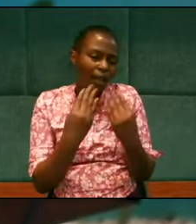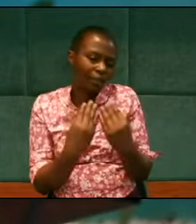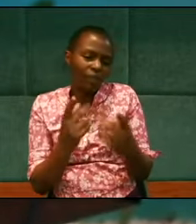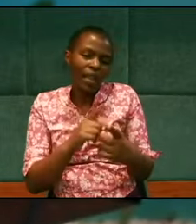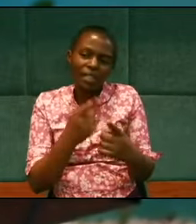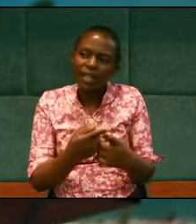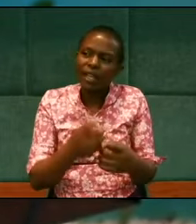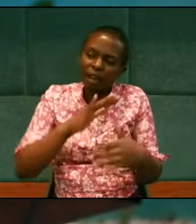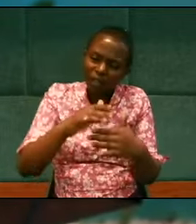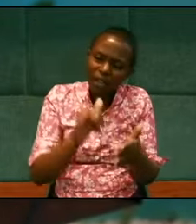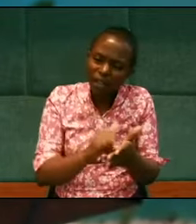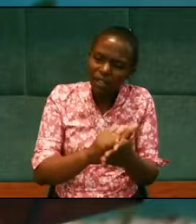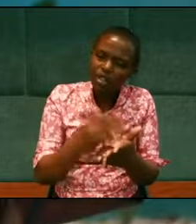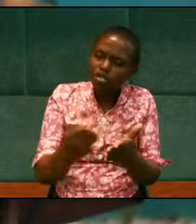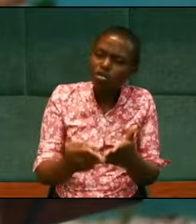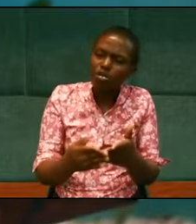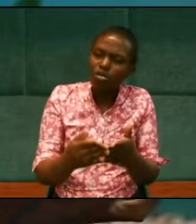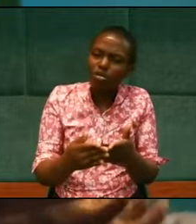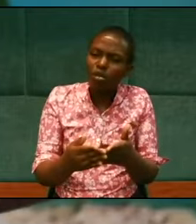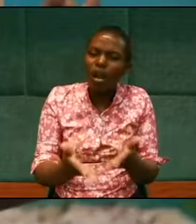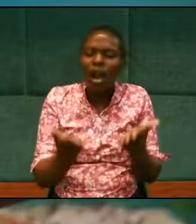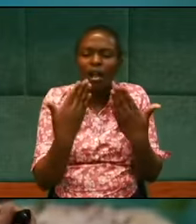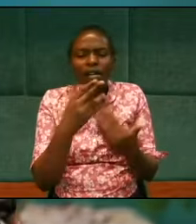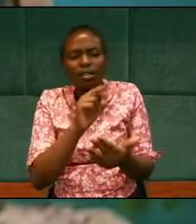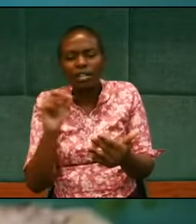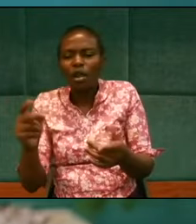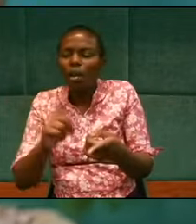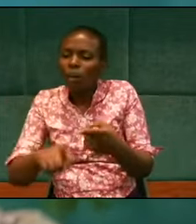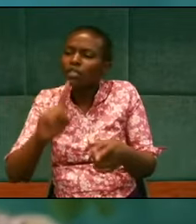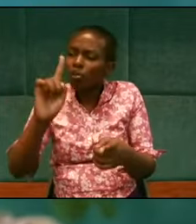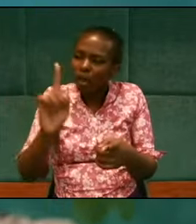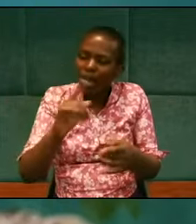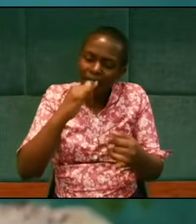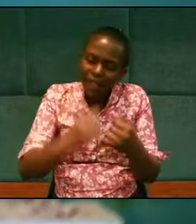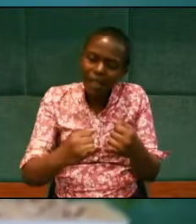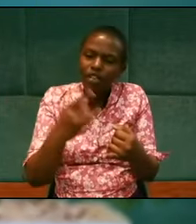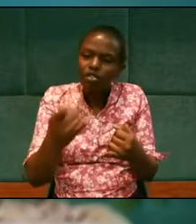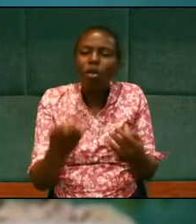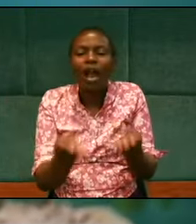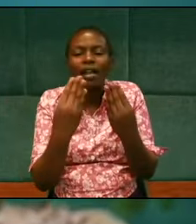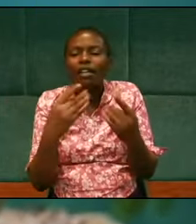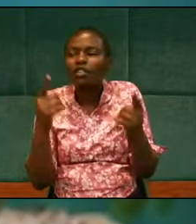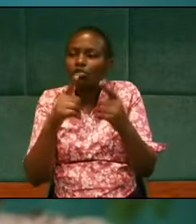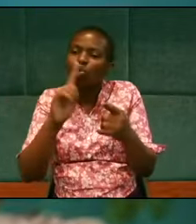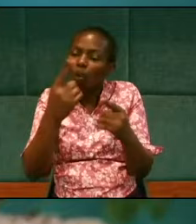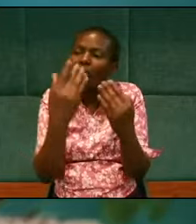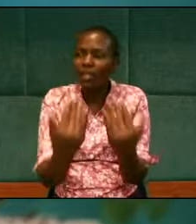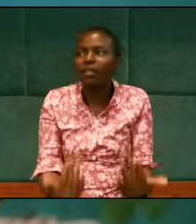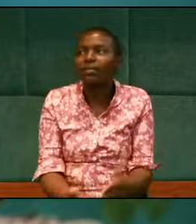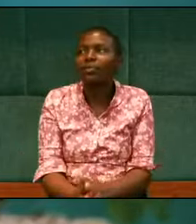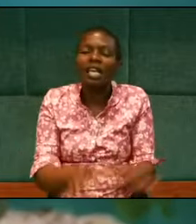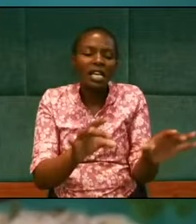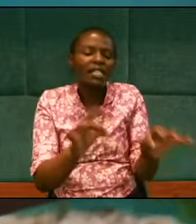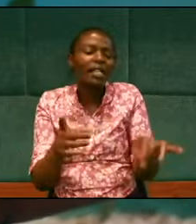to agree. Your feelings, your functionality must come as one unit. It's not easy. It takes